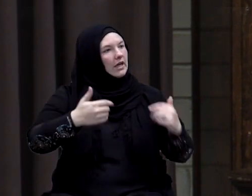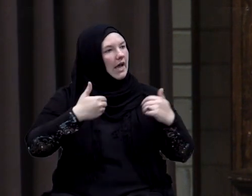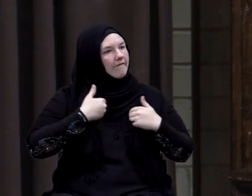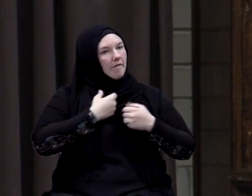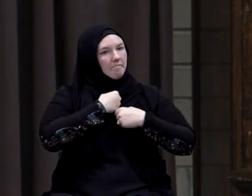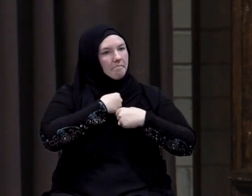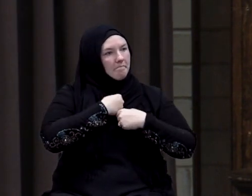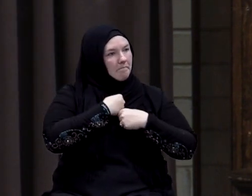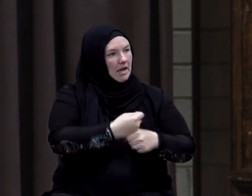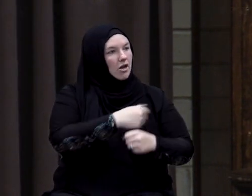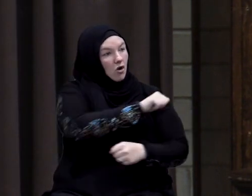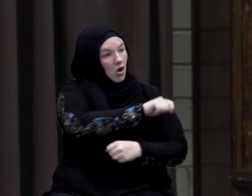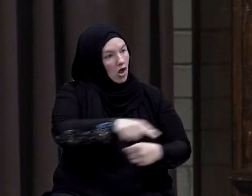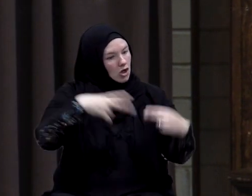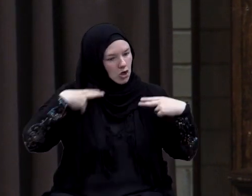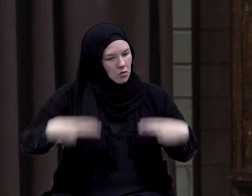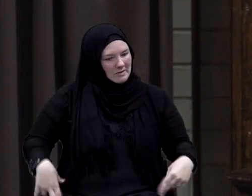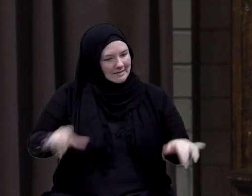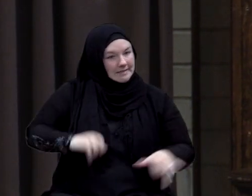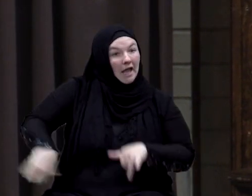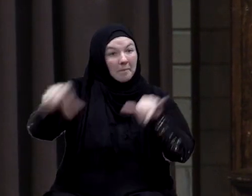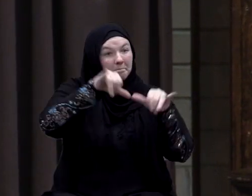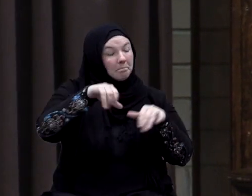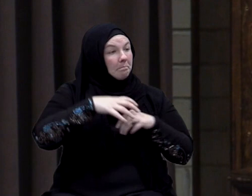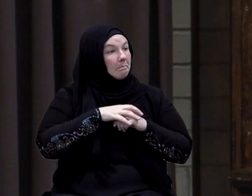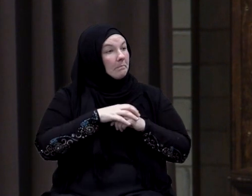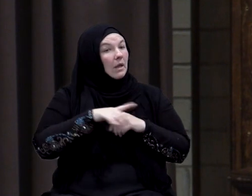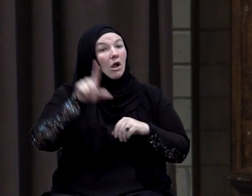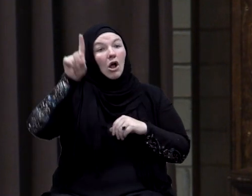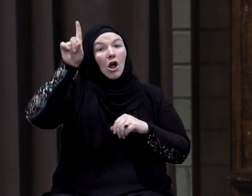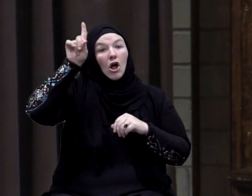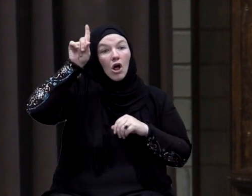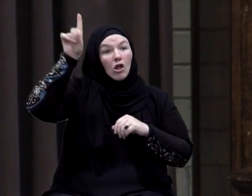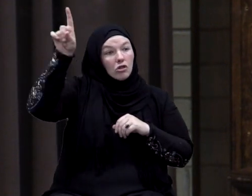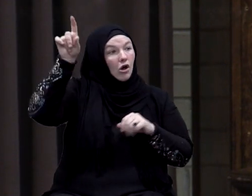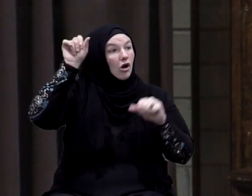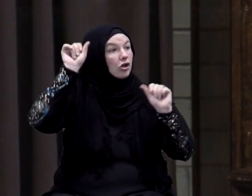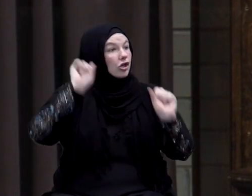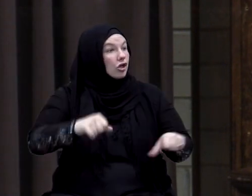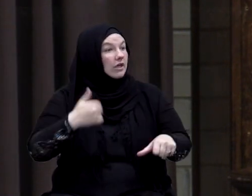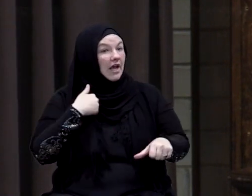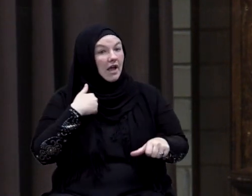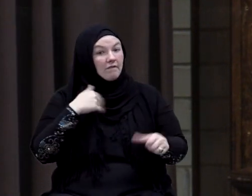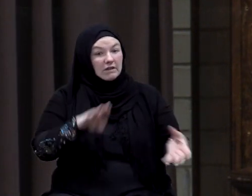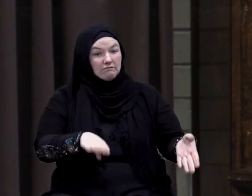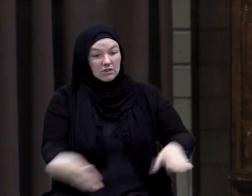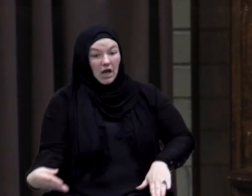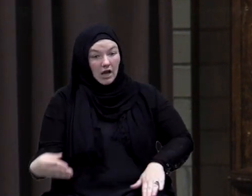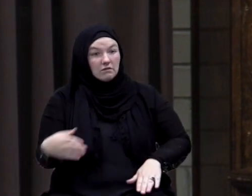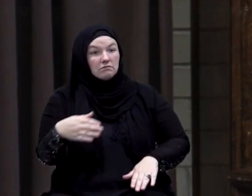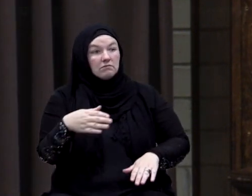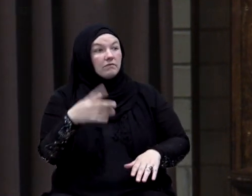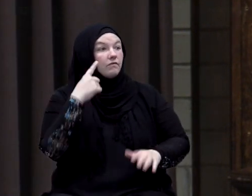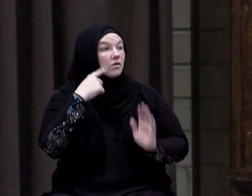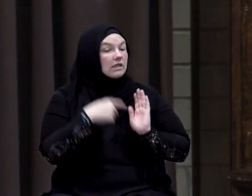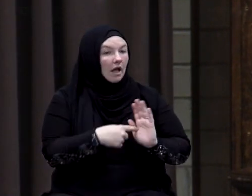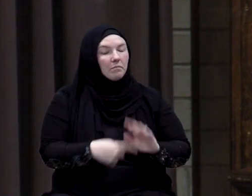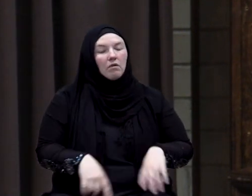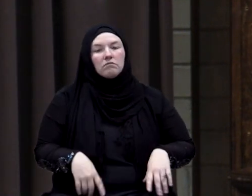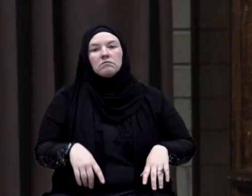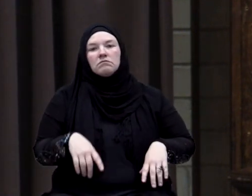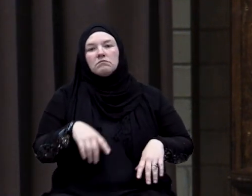But what he does is, some of us will go to bed and they think they are